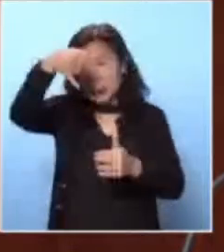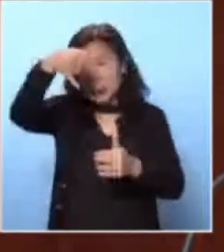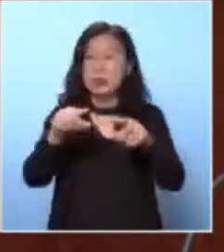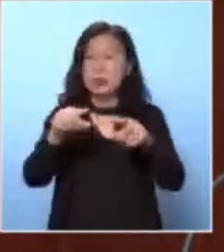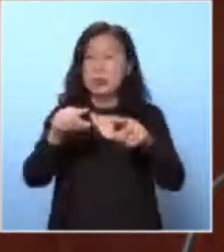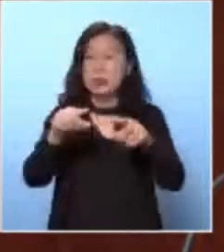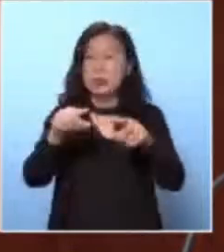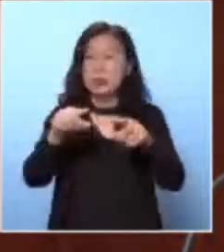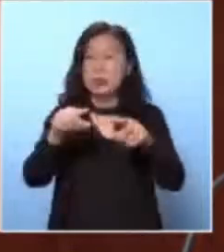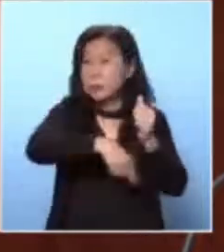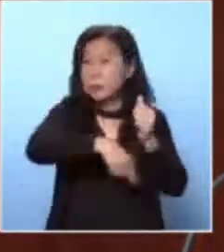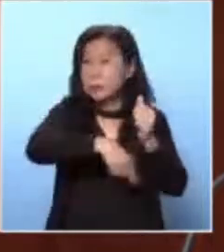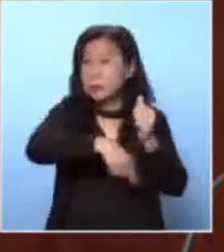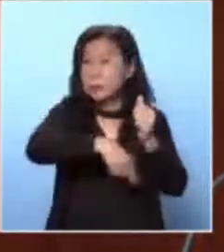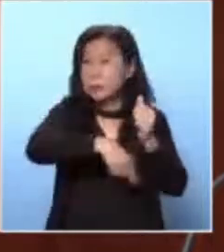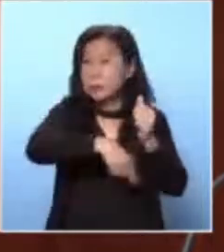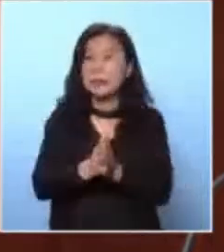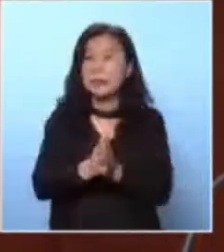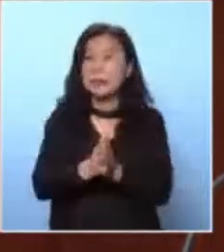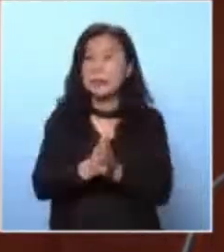developable